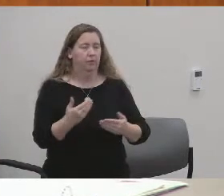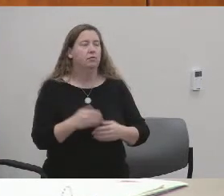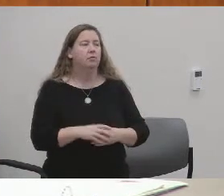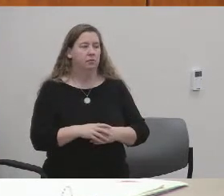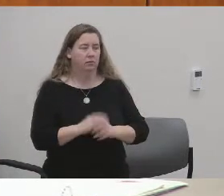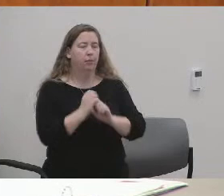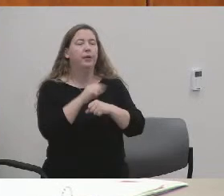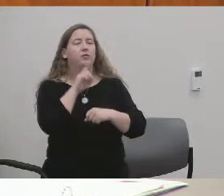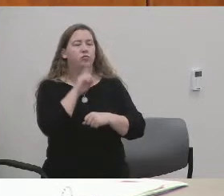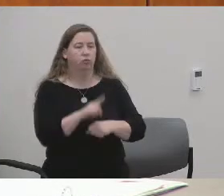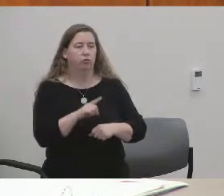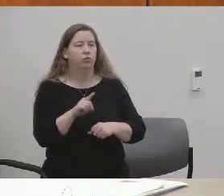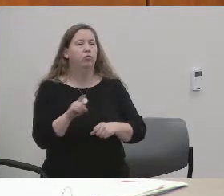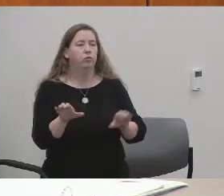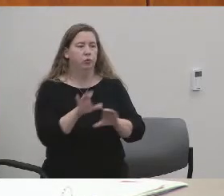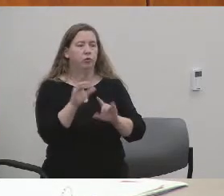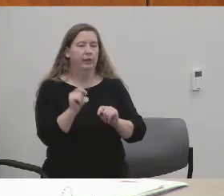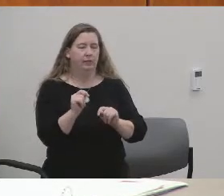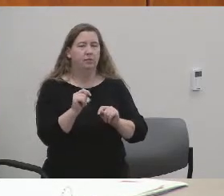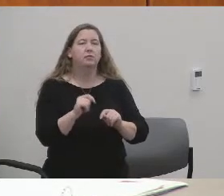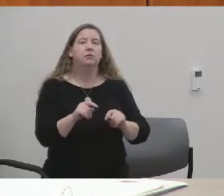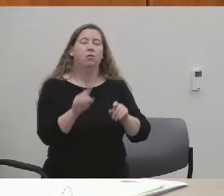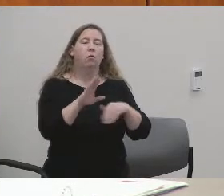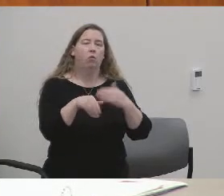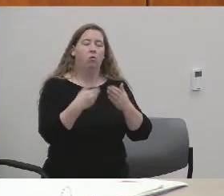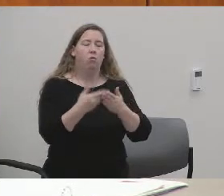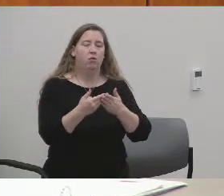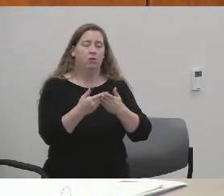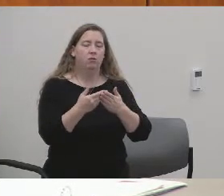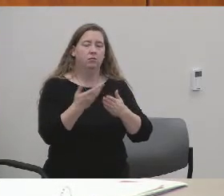ahead and make sure you get that done. All of the